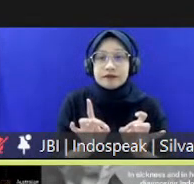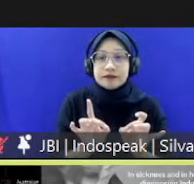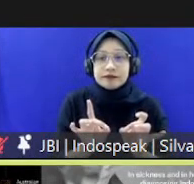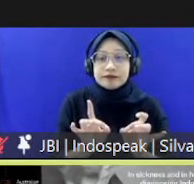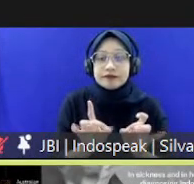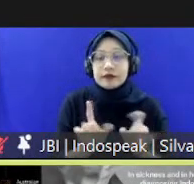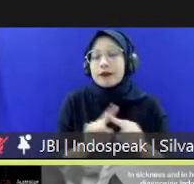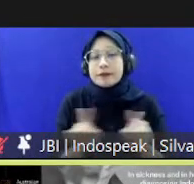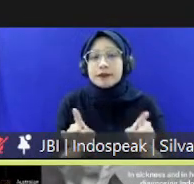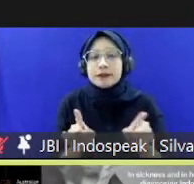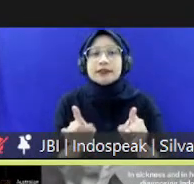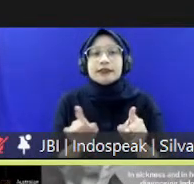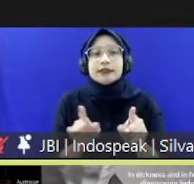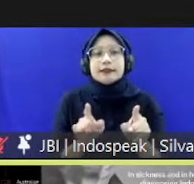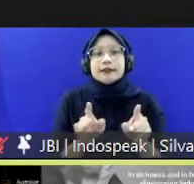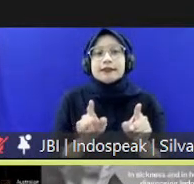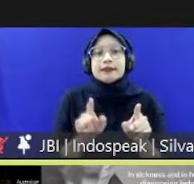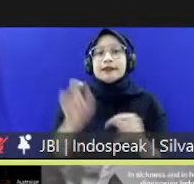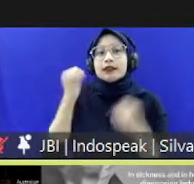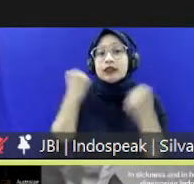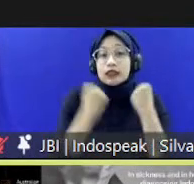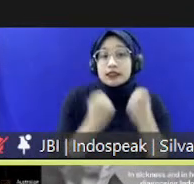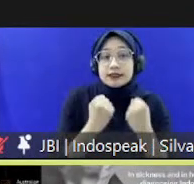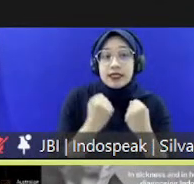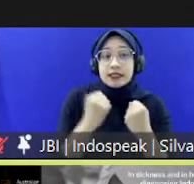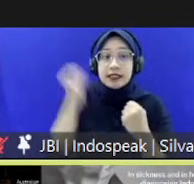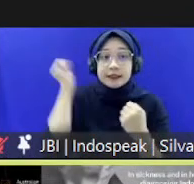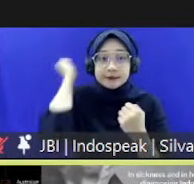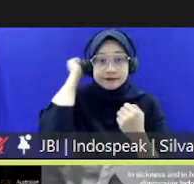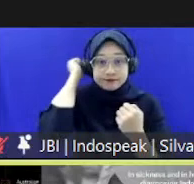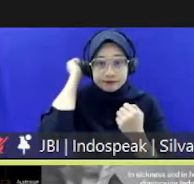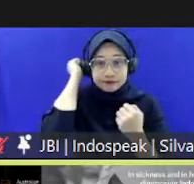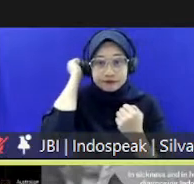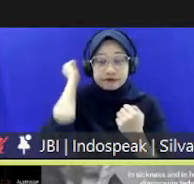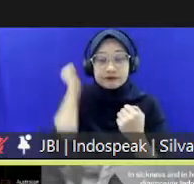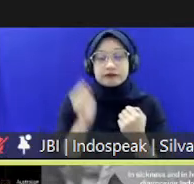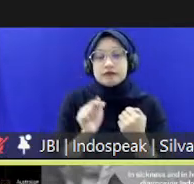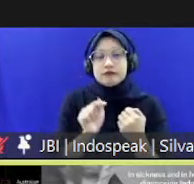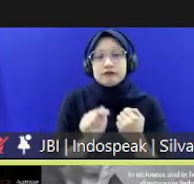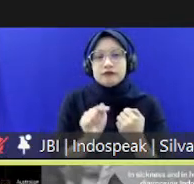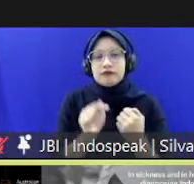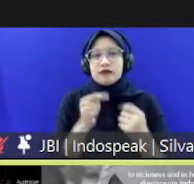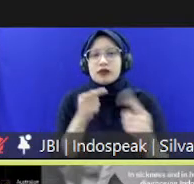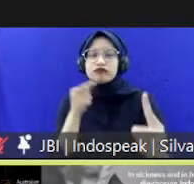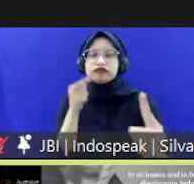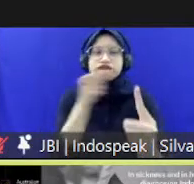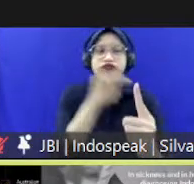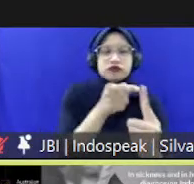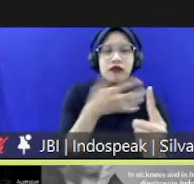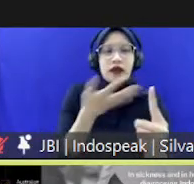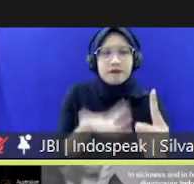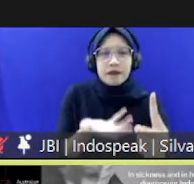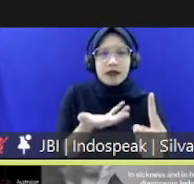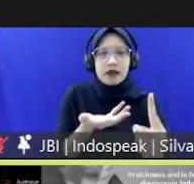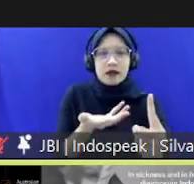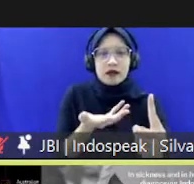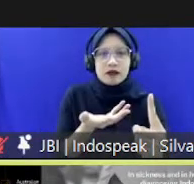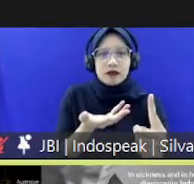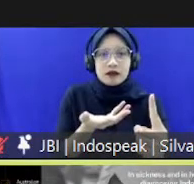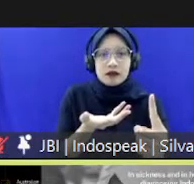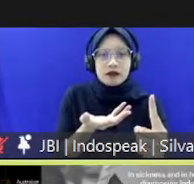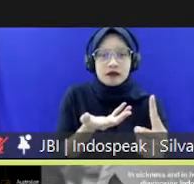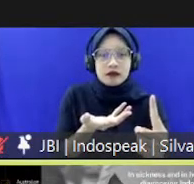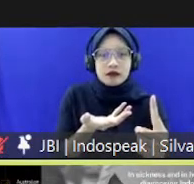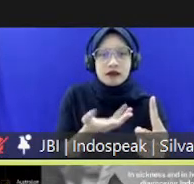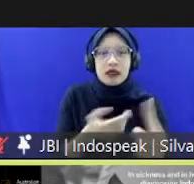anyway, on the maternal health, it's specifically, one of the goals is basically looking at the global maternal mortality